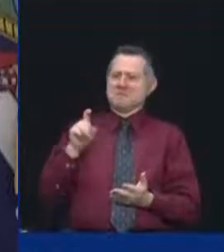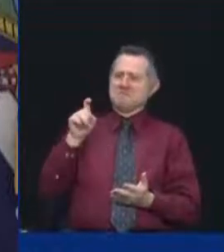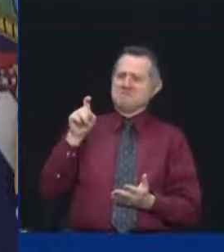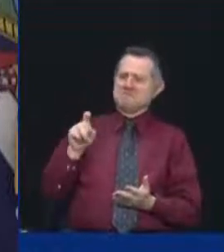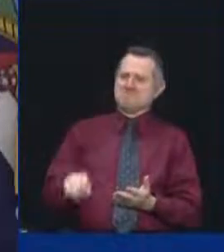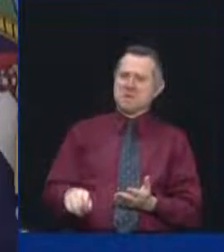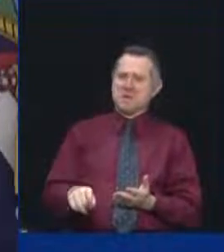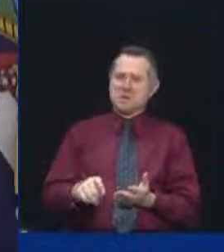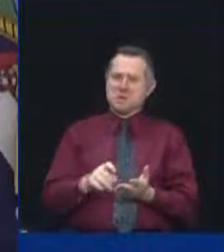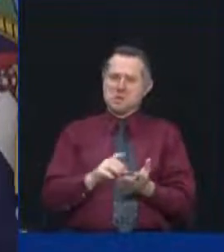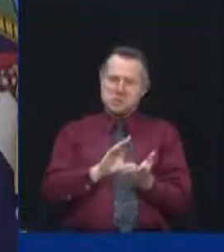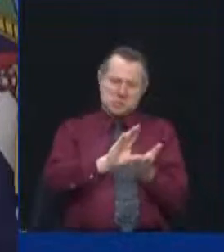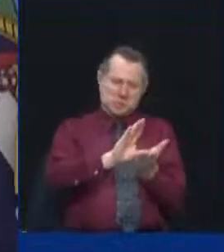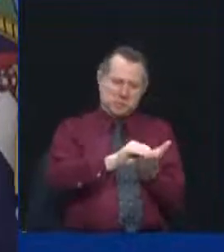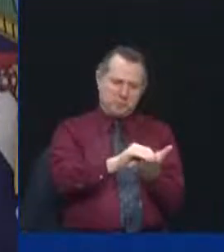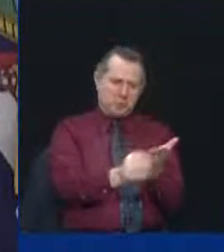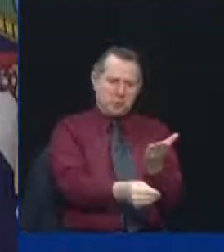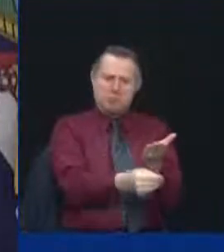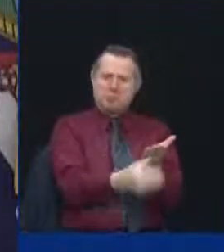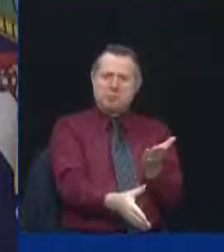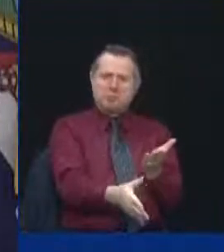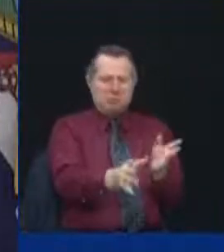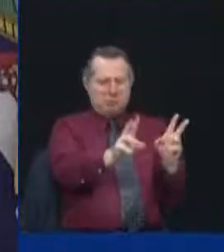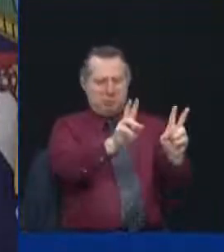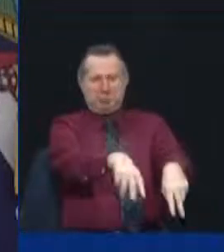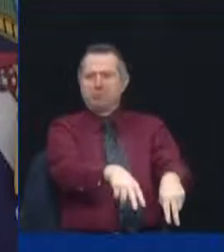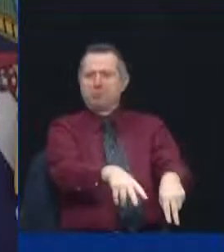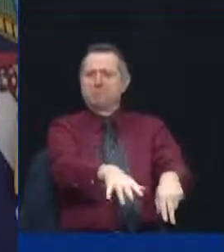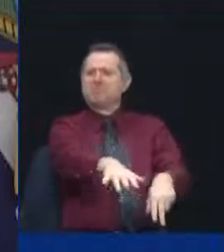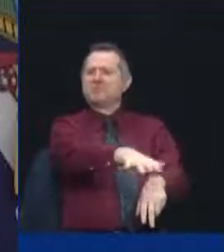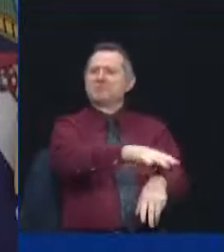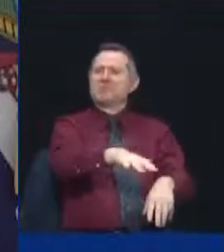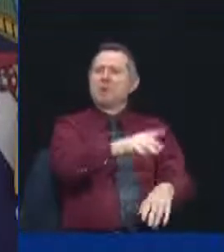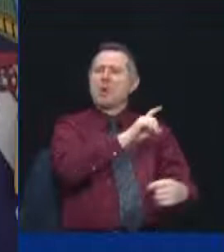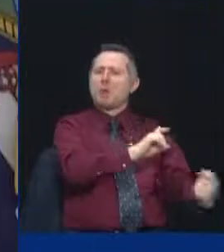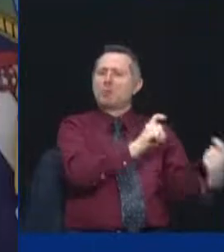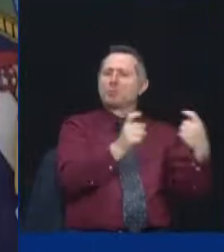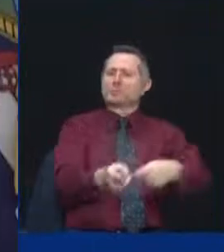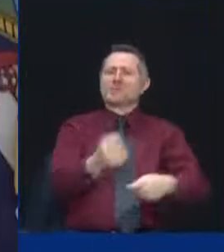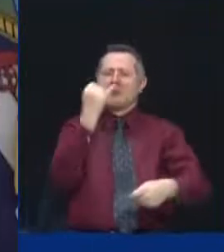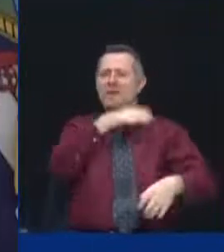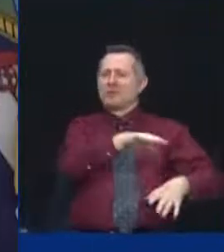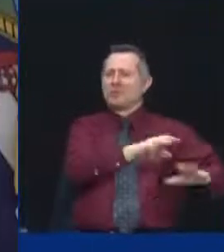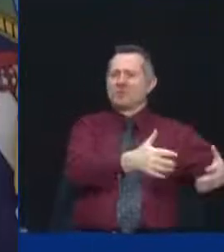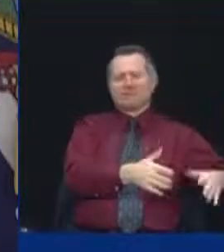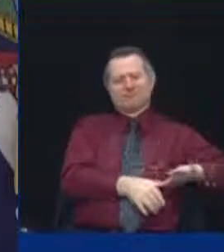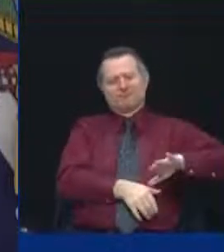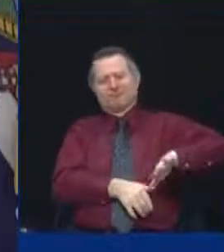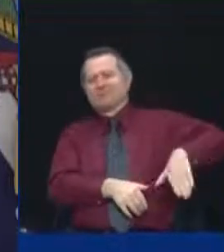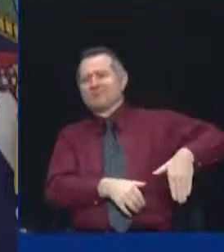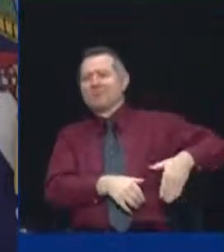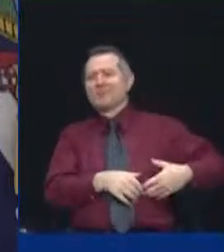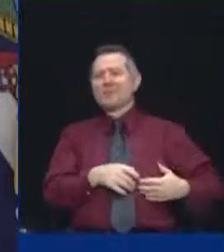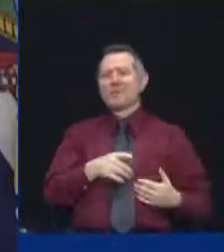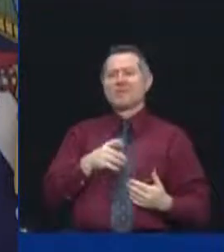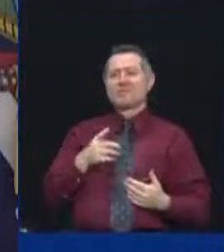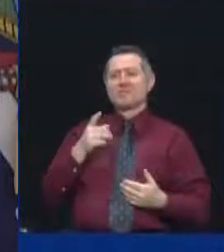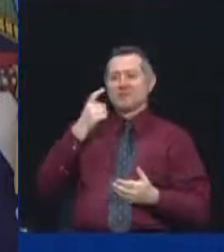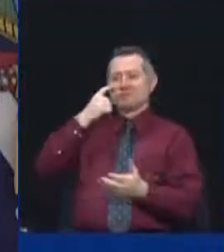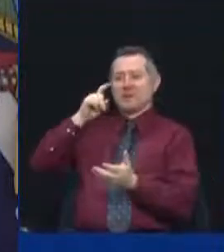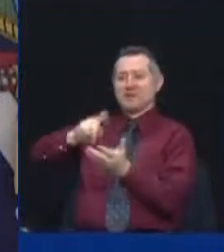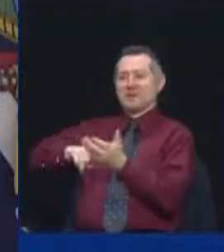the Italian-American contribution to recognize the